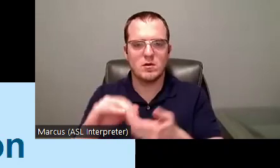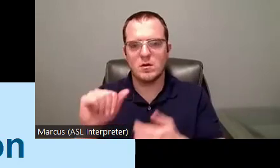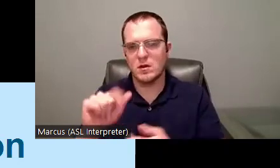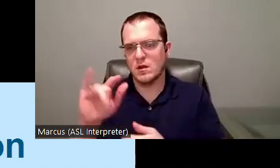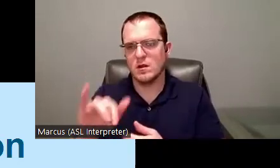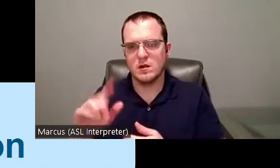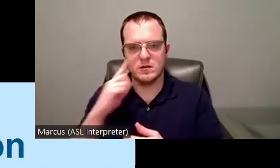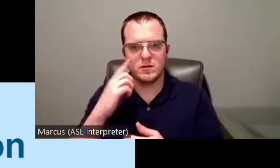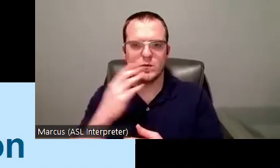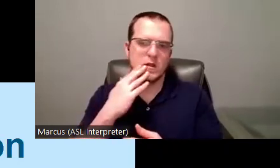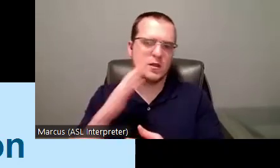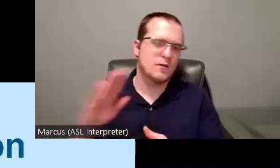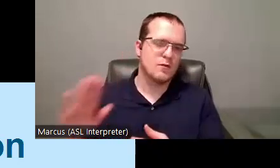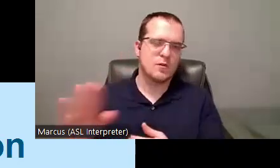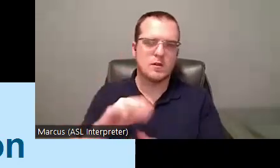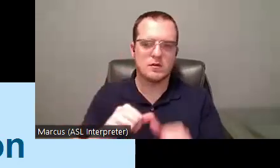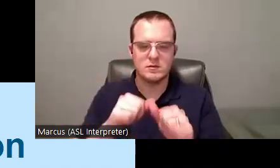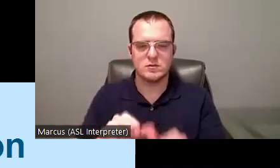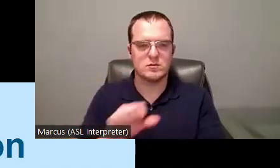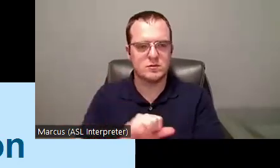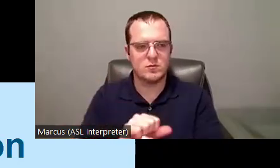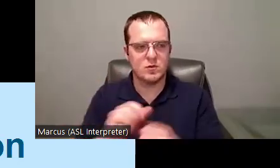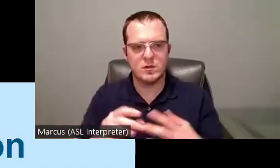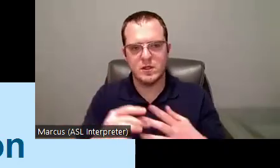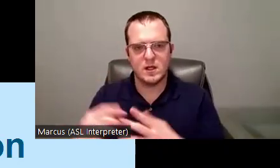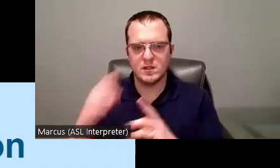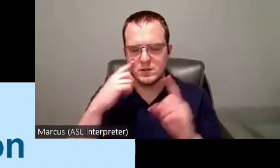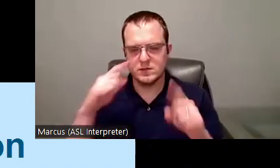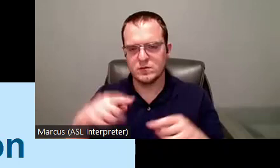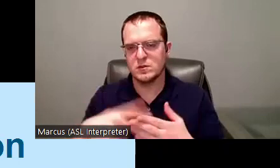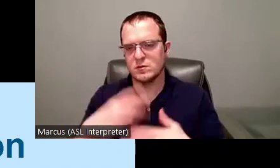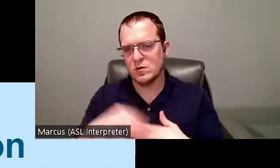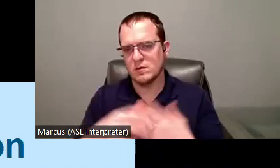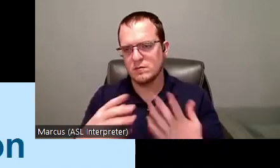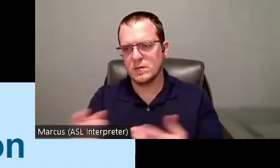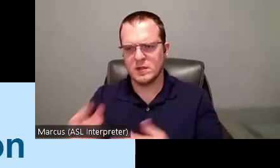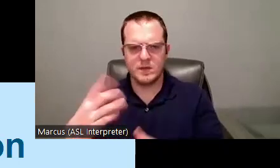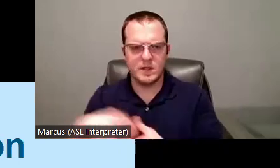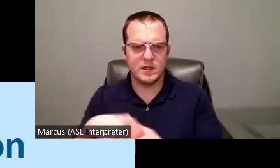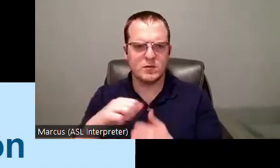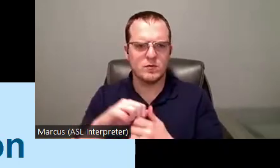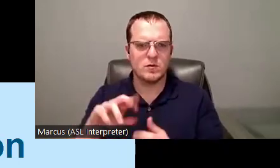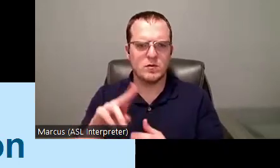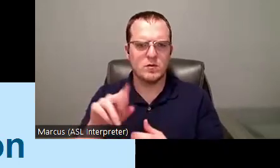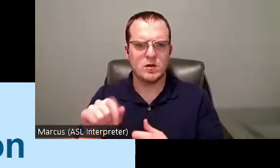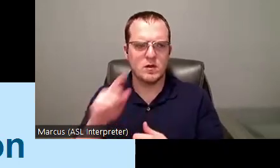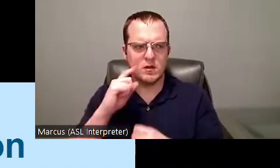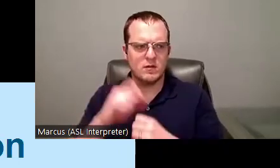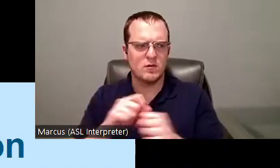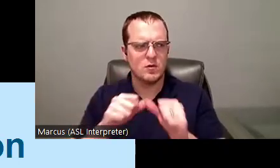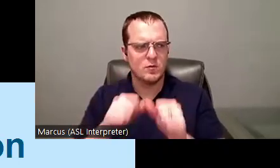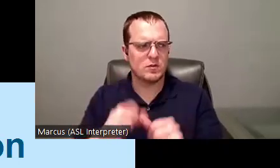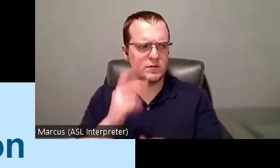their continued support and guidance as we roll out this program. They've been engaged with the URA on the topic of preservation